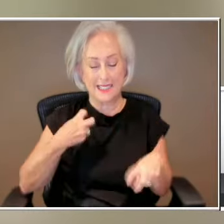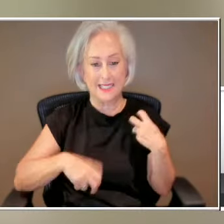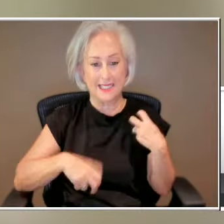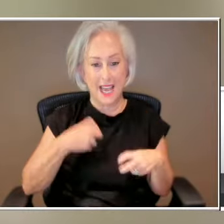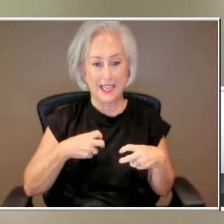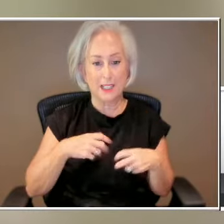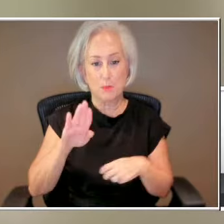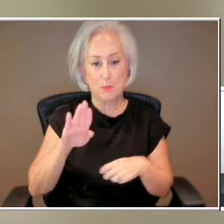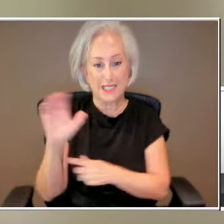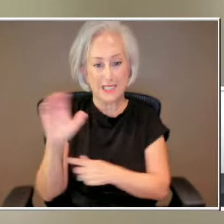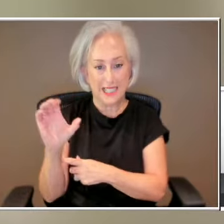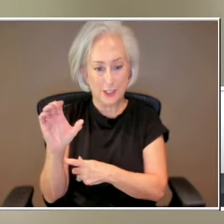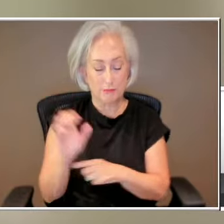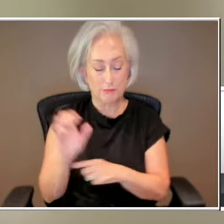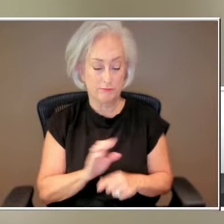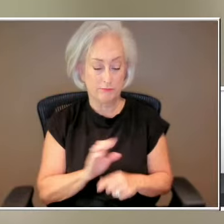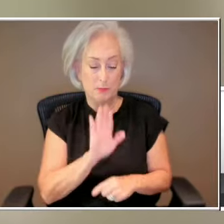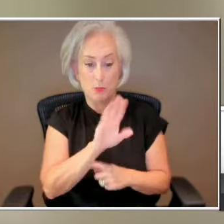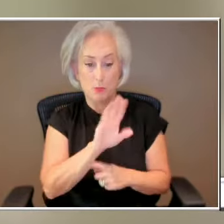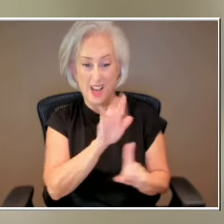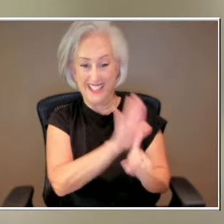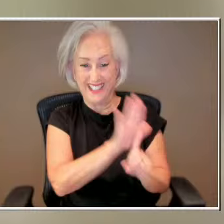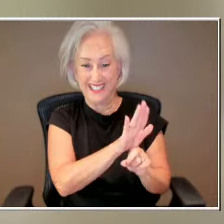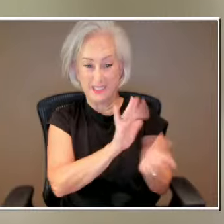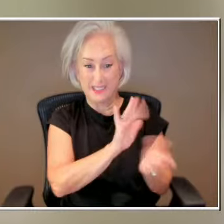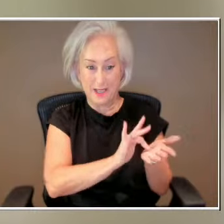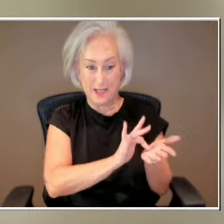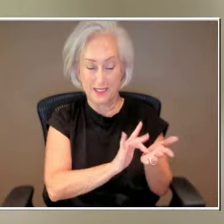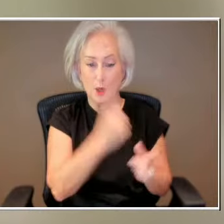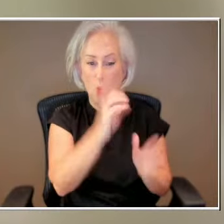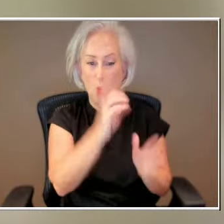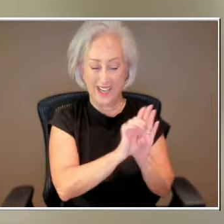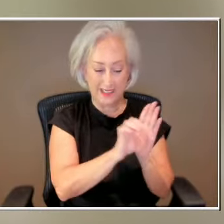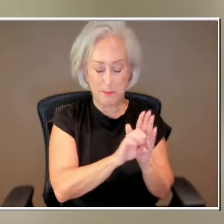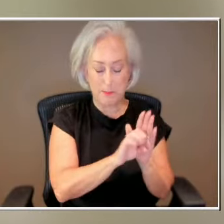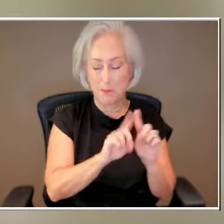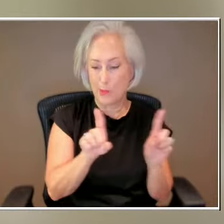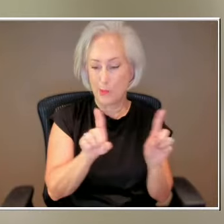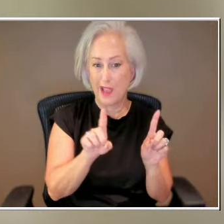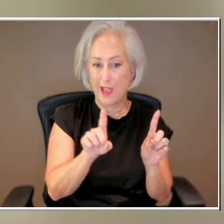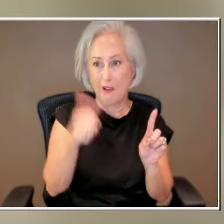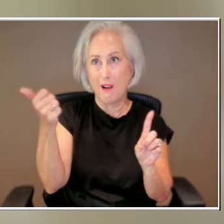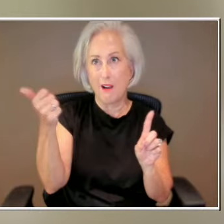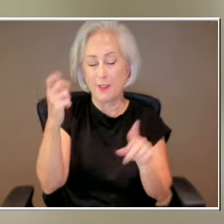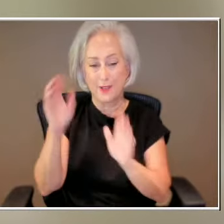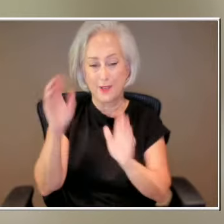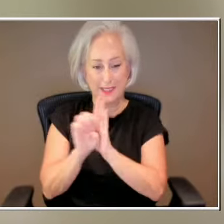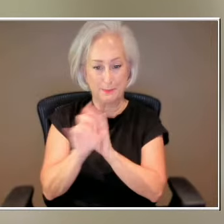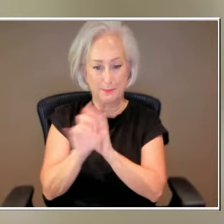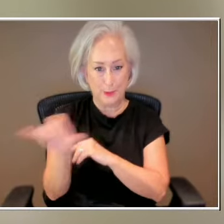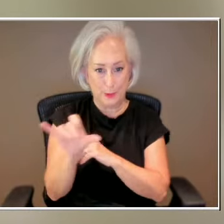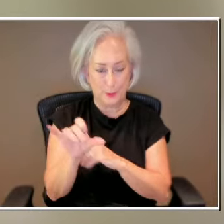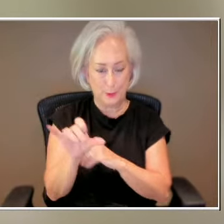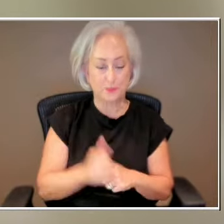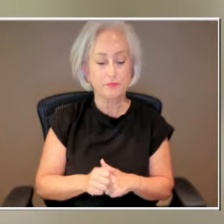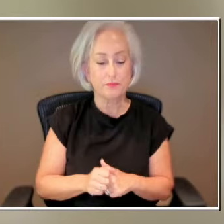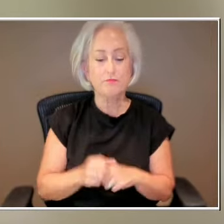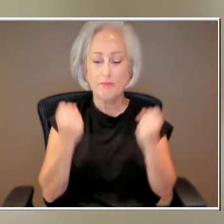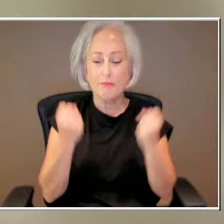Bret's on is one such example, but there are many such other examples where the new drugs are